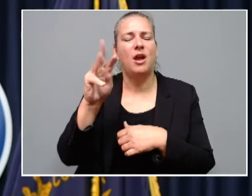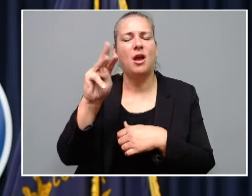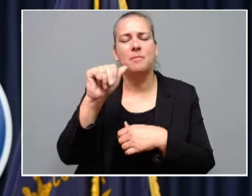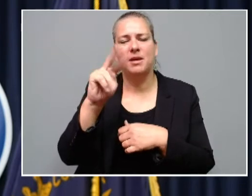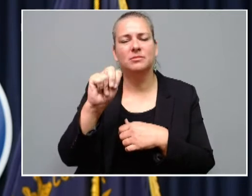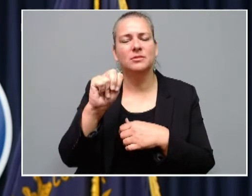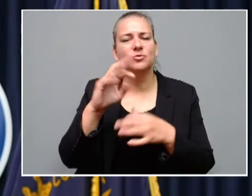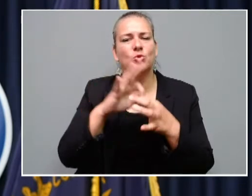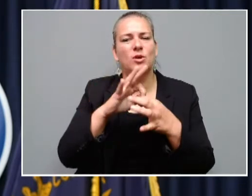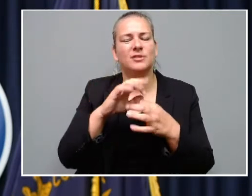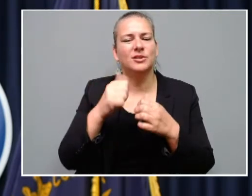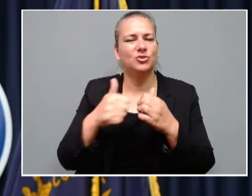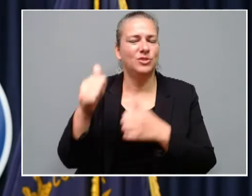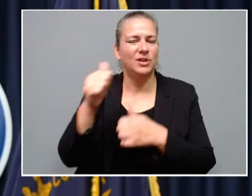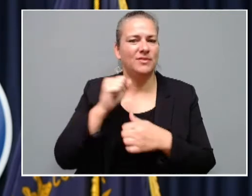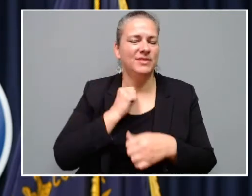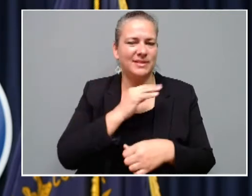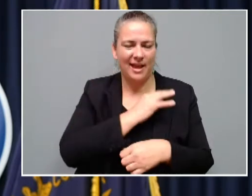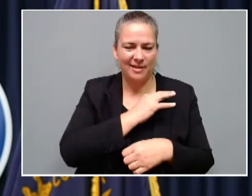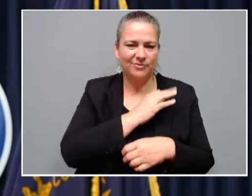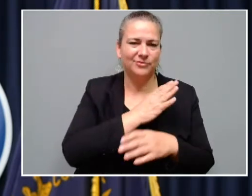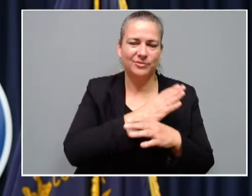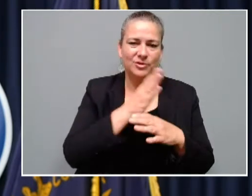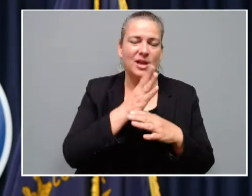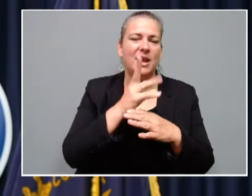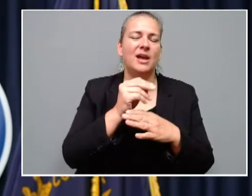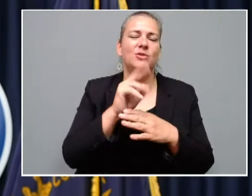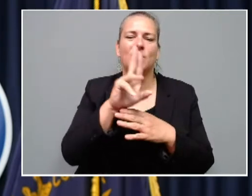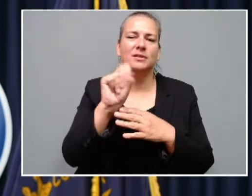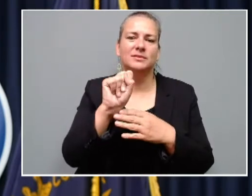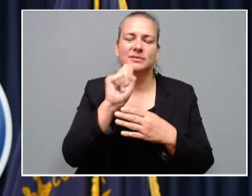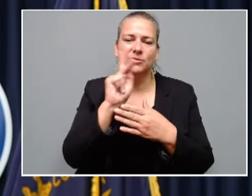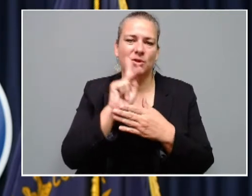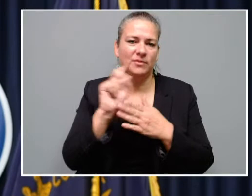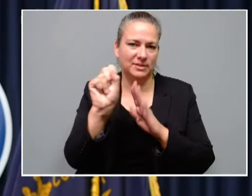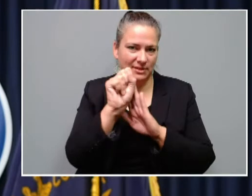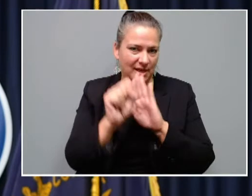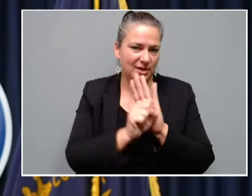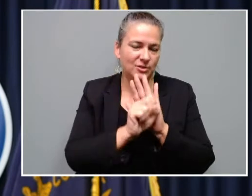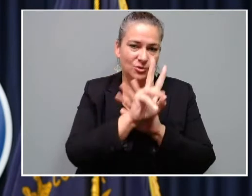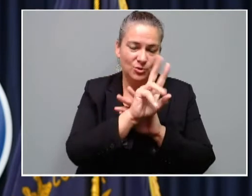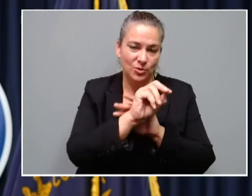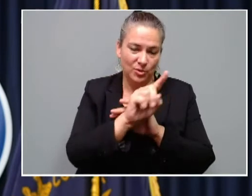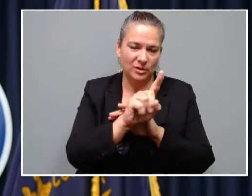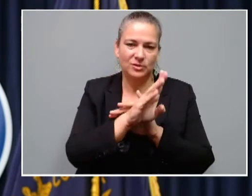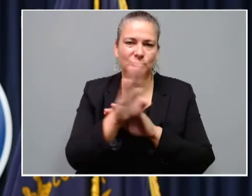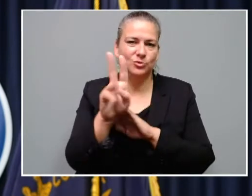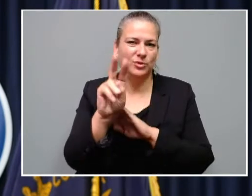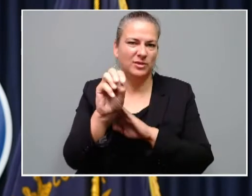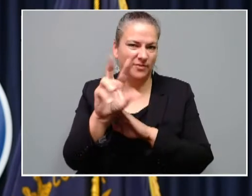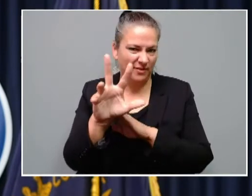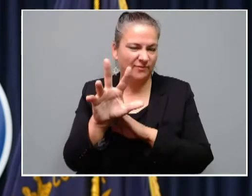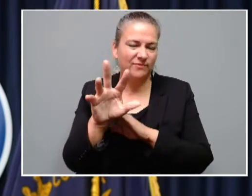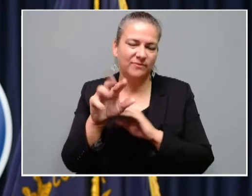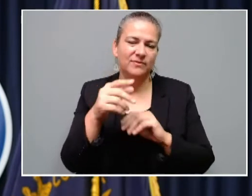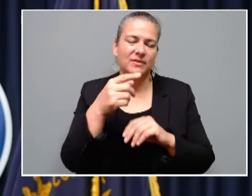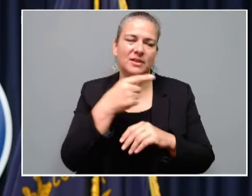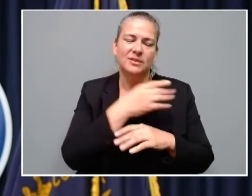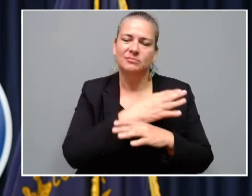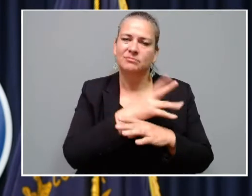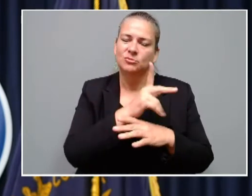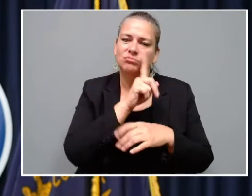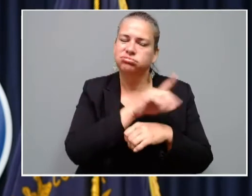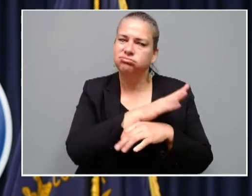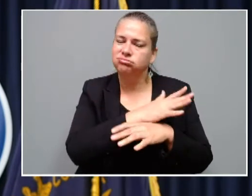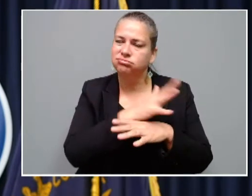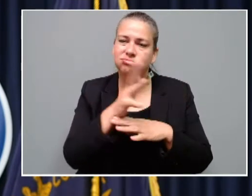to 1993 and U.S. Secretary of State from 2001 to 2005. We'd encourage and ask